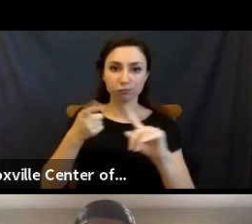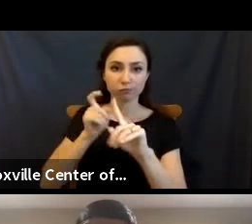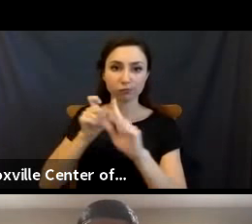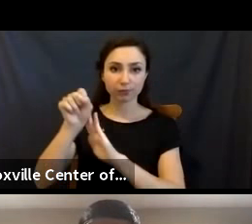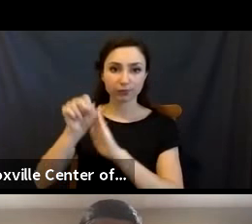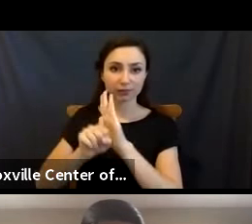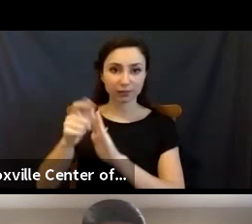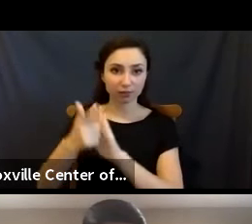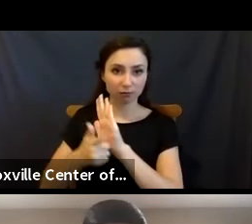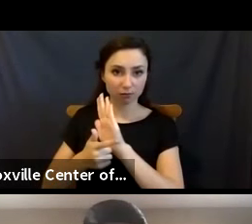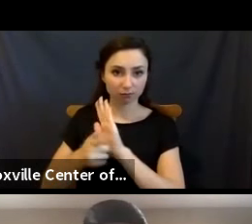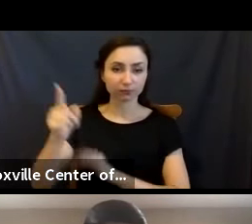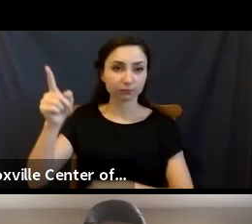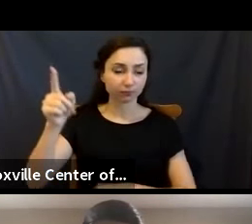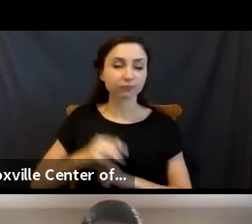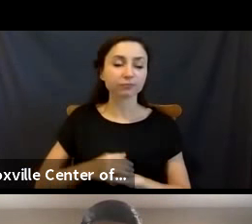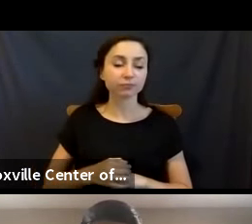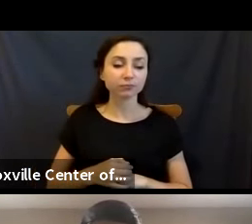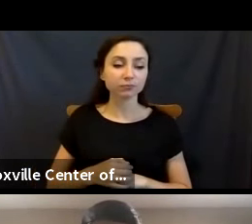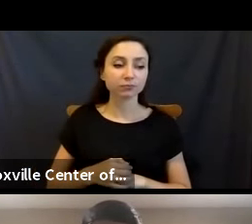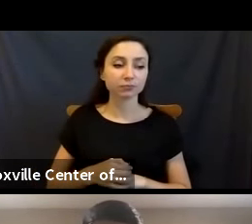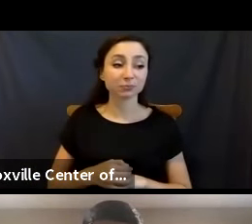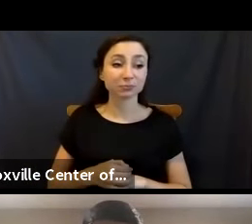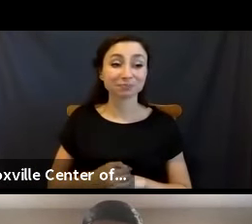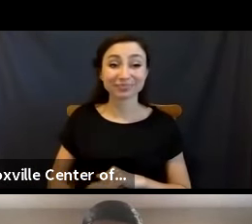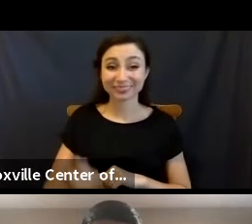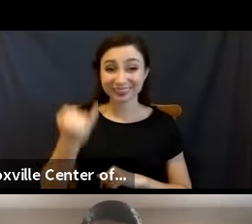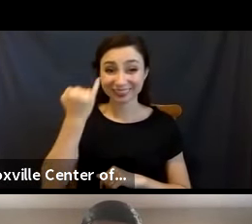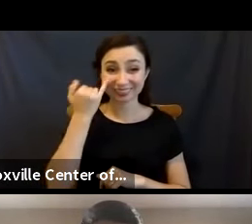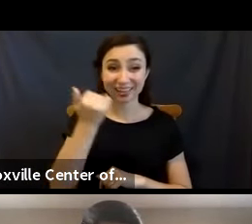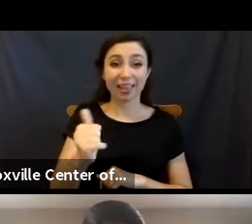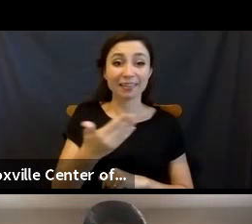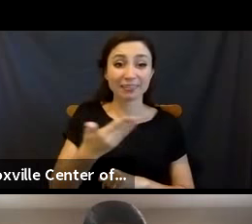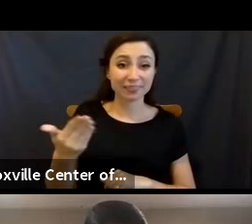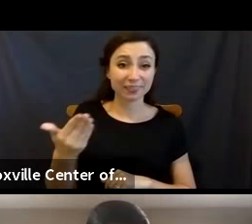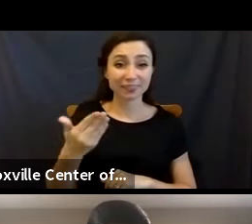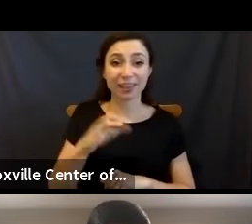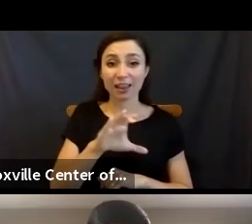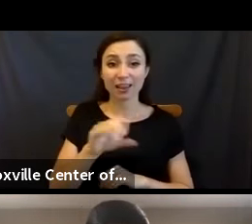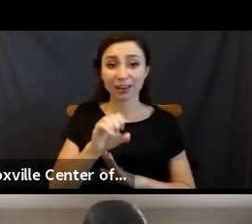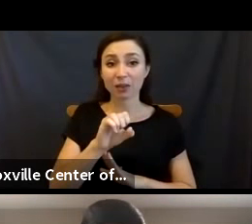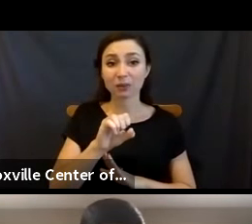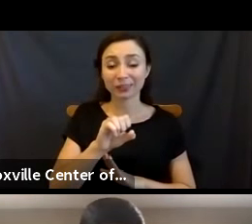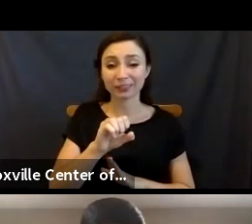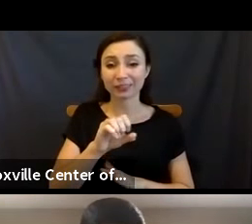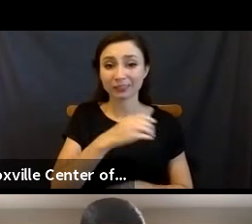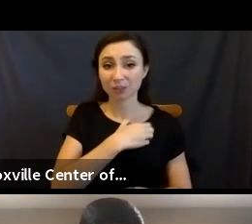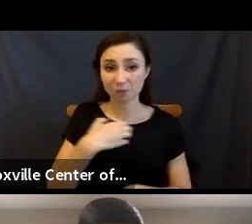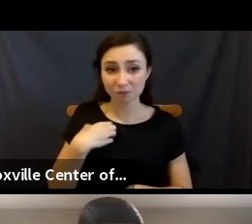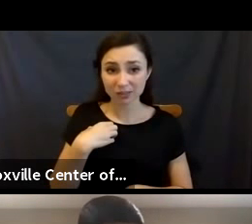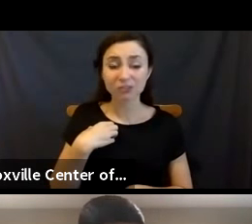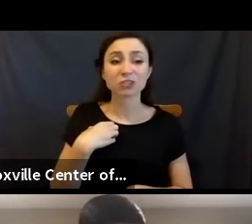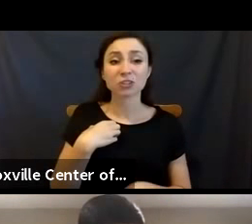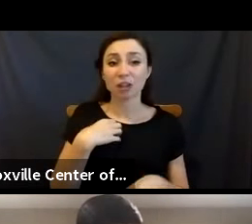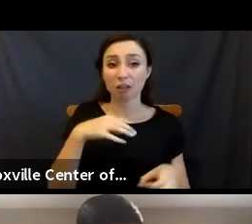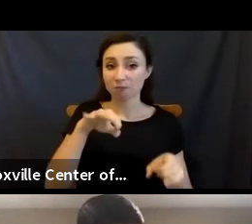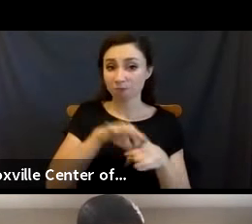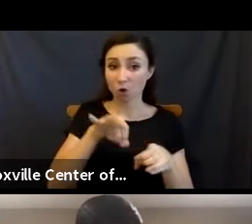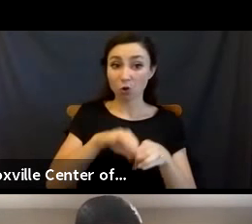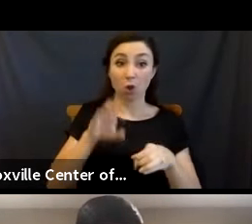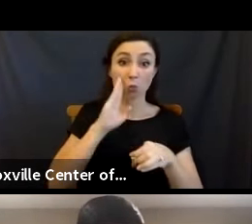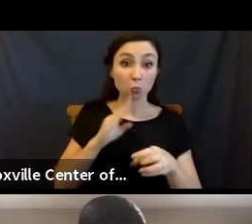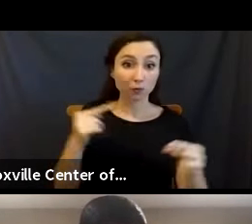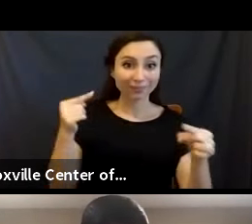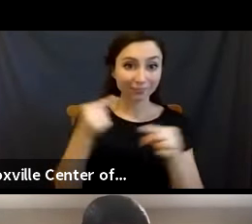to whether anything the County Commission votes on would conflict with state law, I cannot answer that.